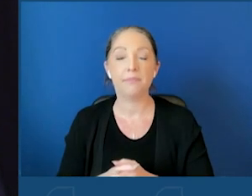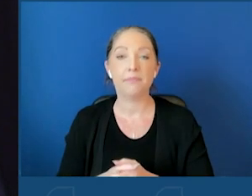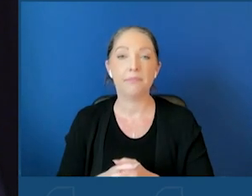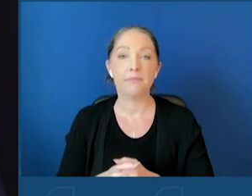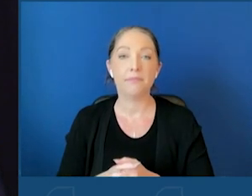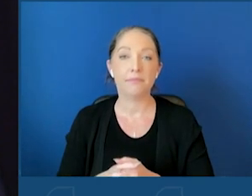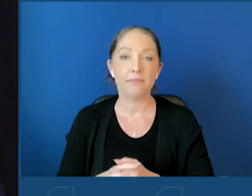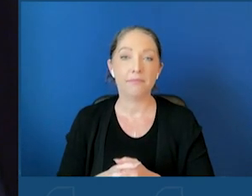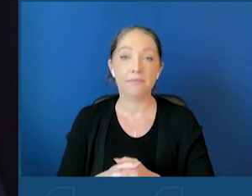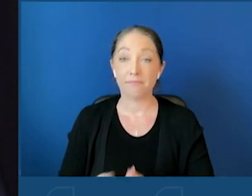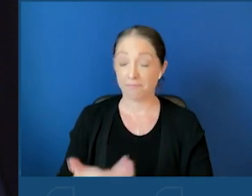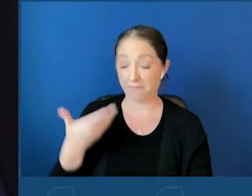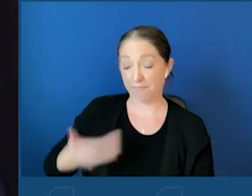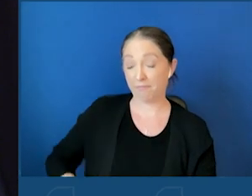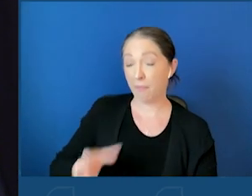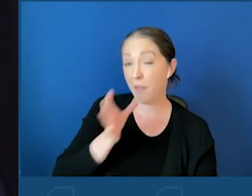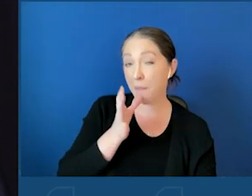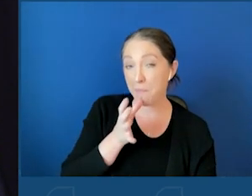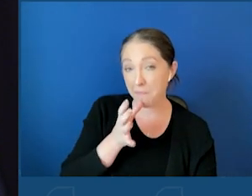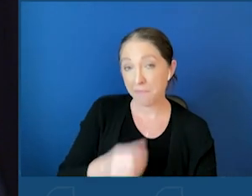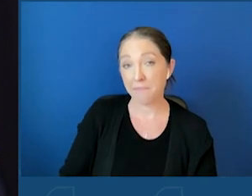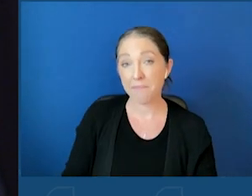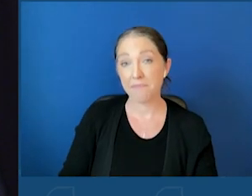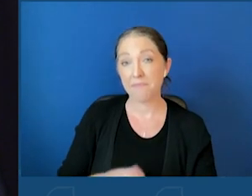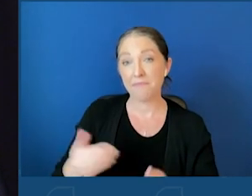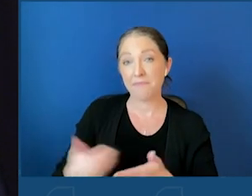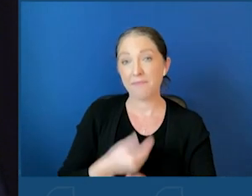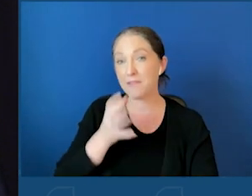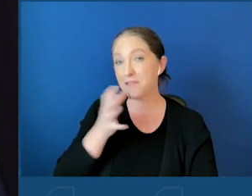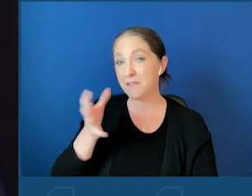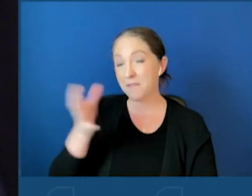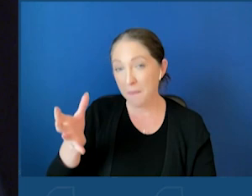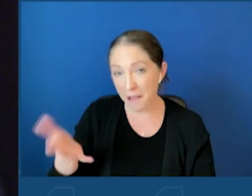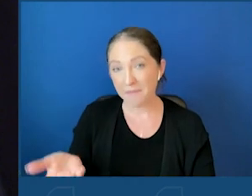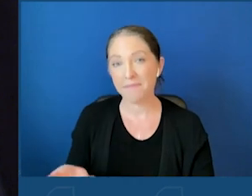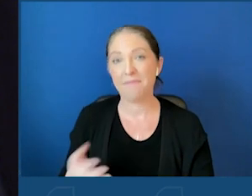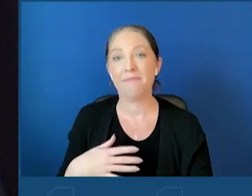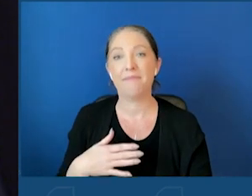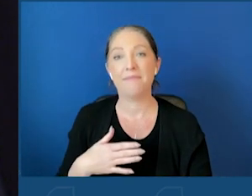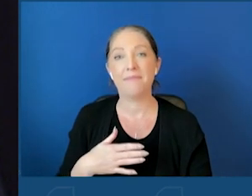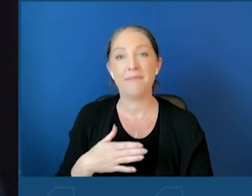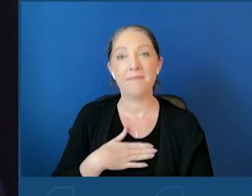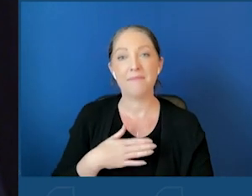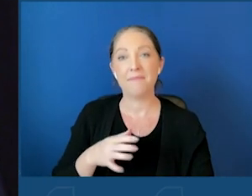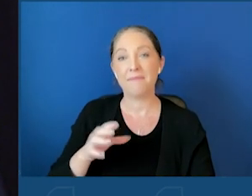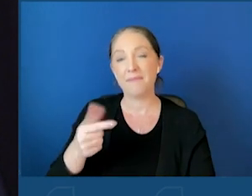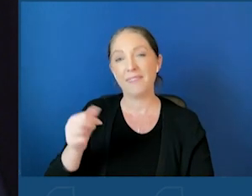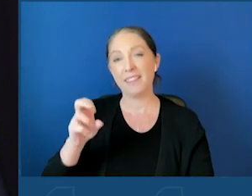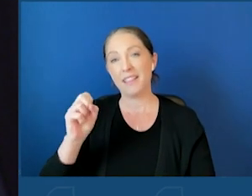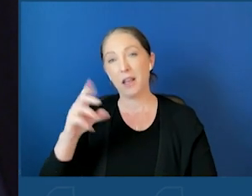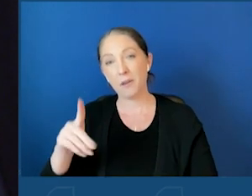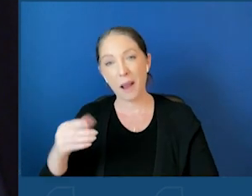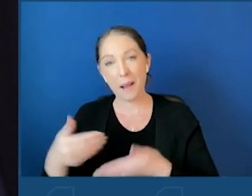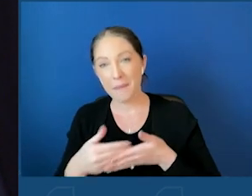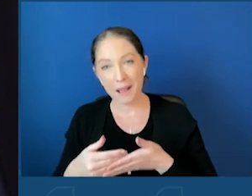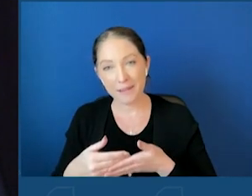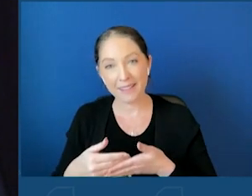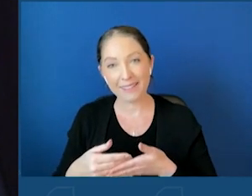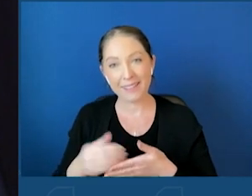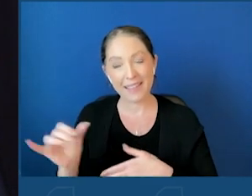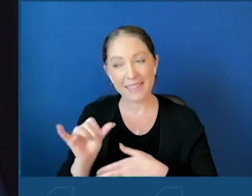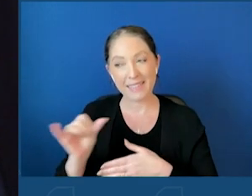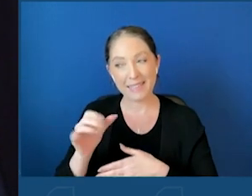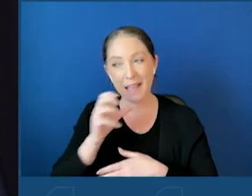As a mom and a new grandma, my grandbaby, makes me feel really old, is the same age as Senator